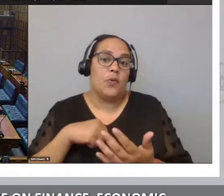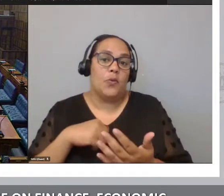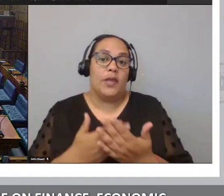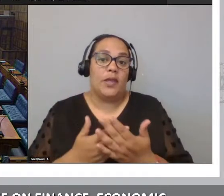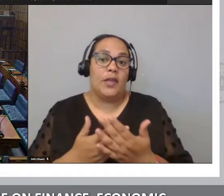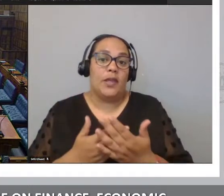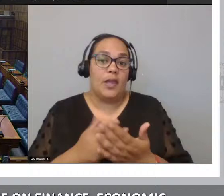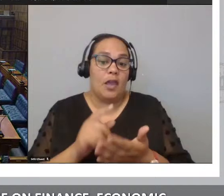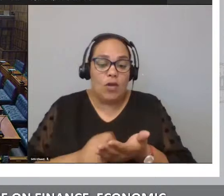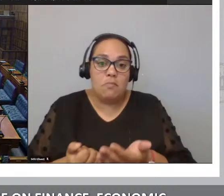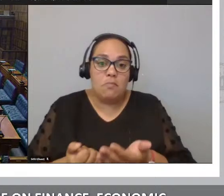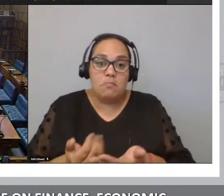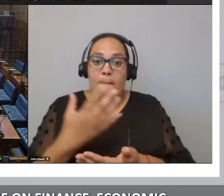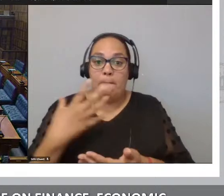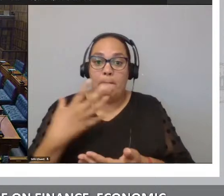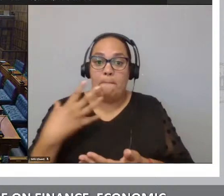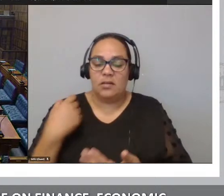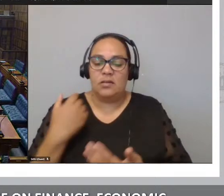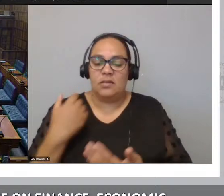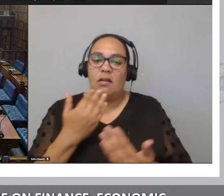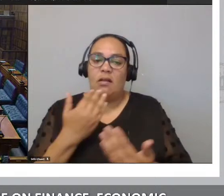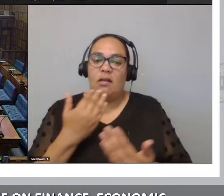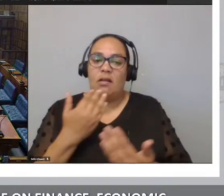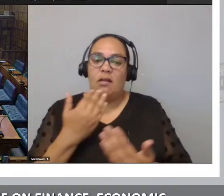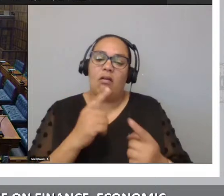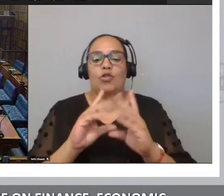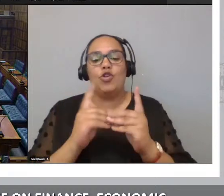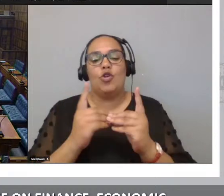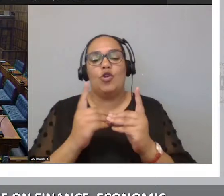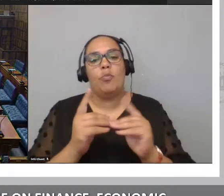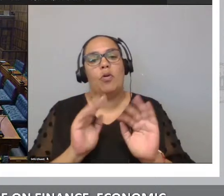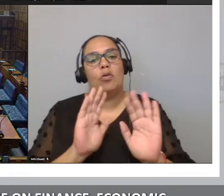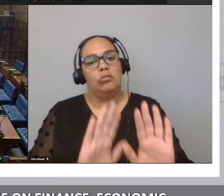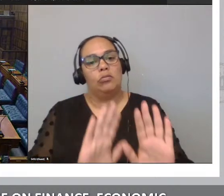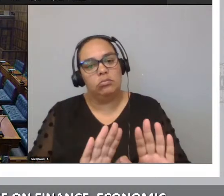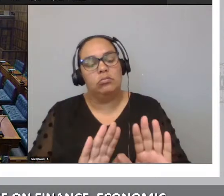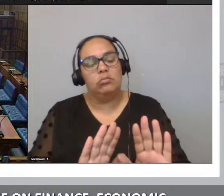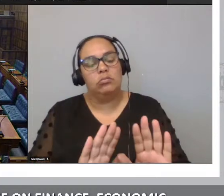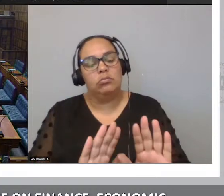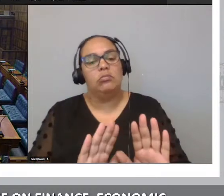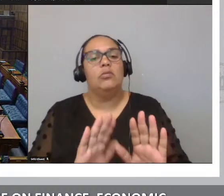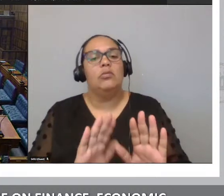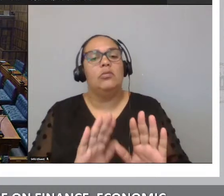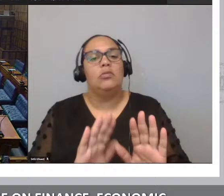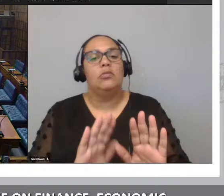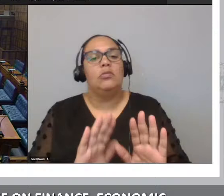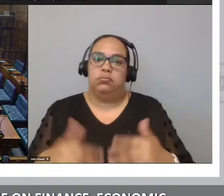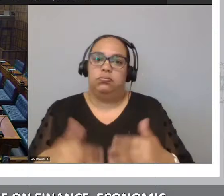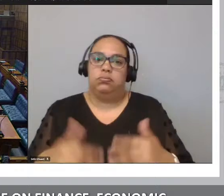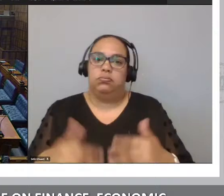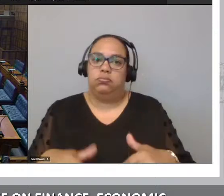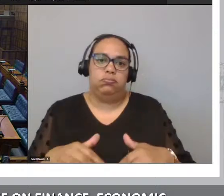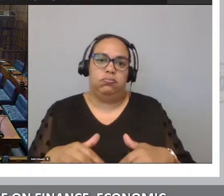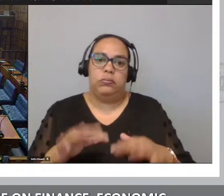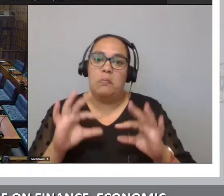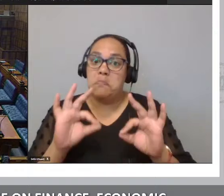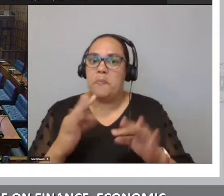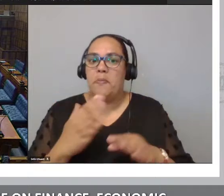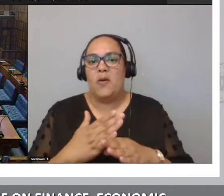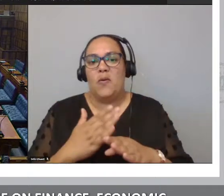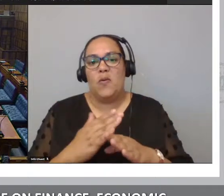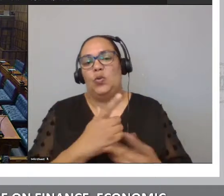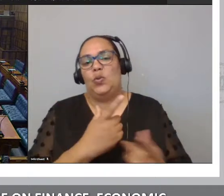to the minister and thank her and the department for the excellent work that they are